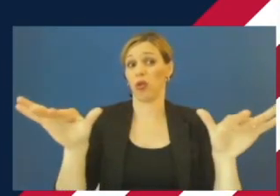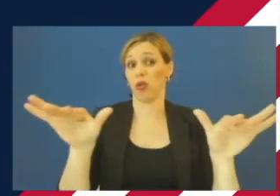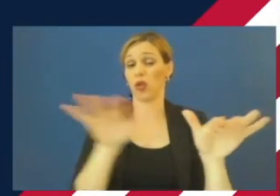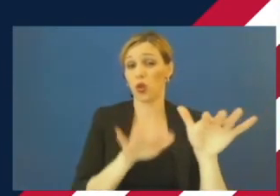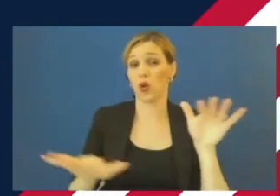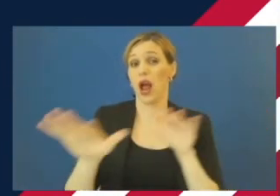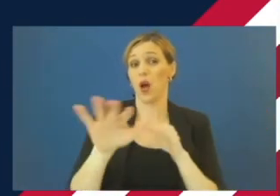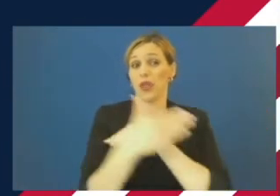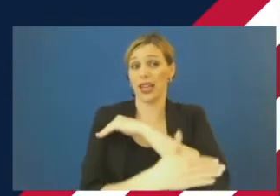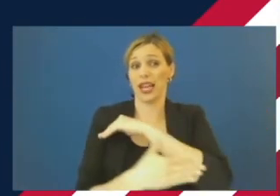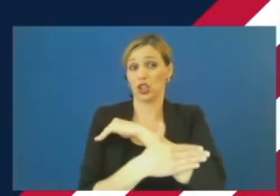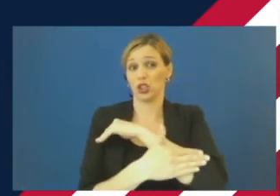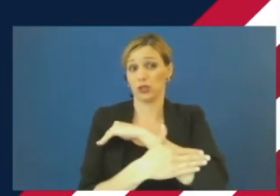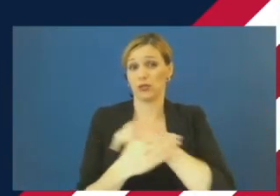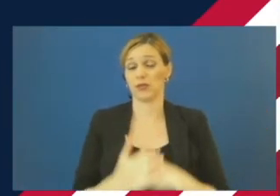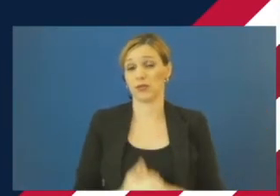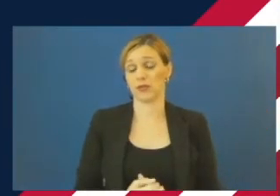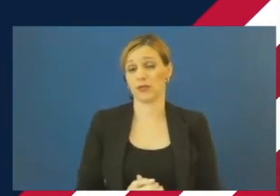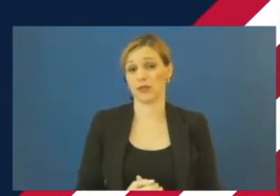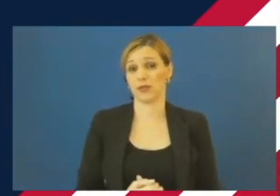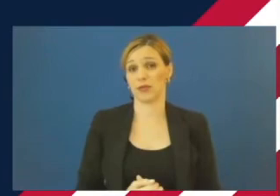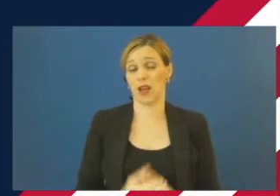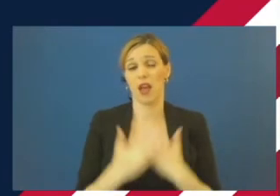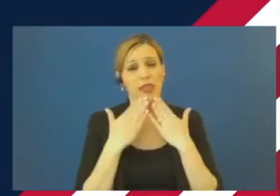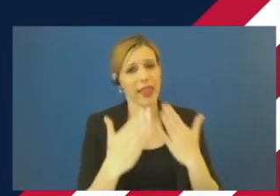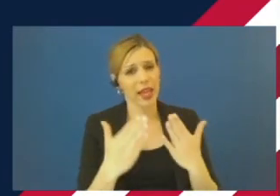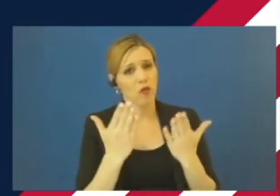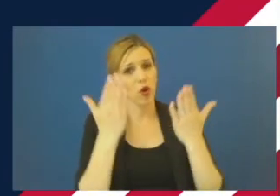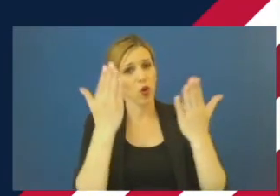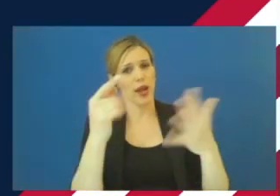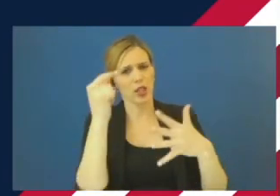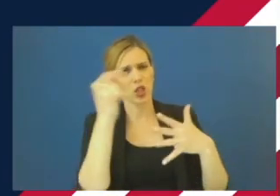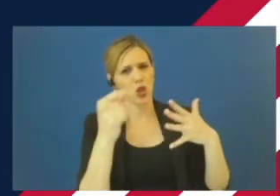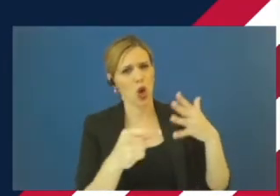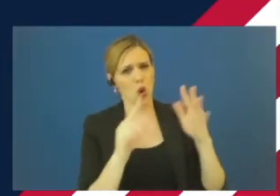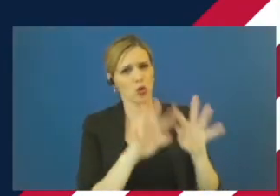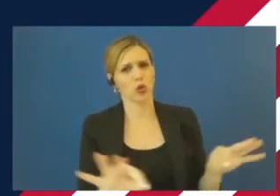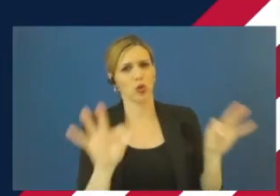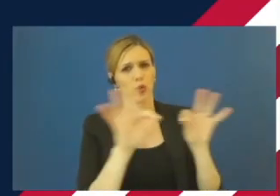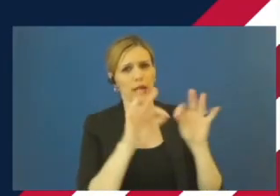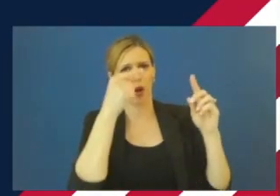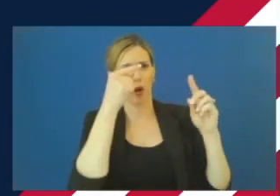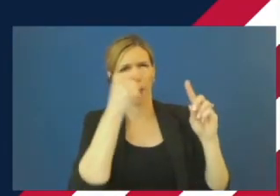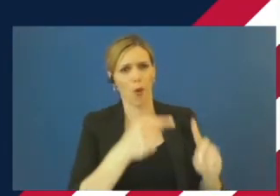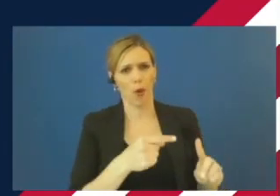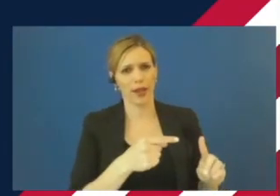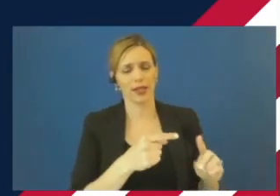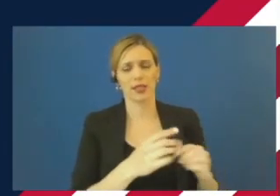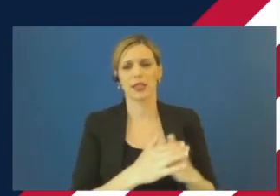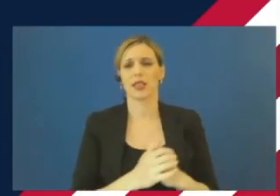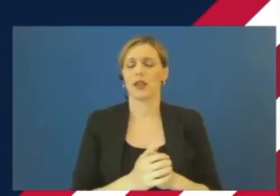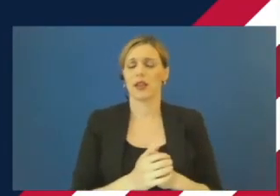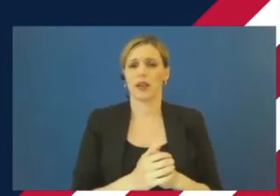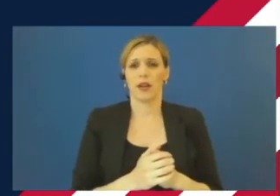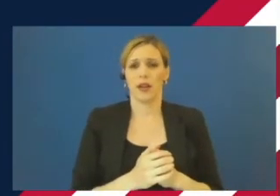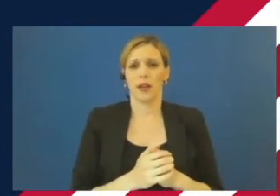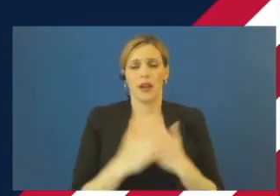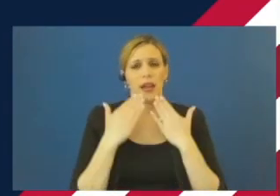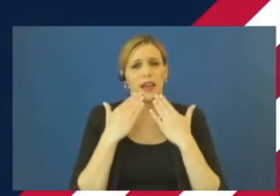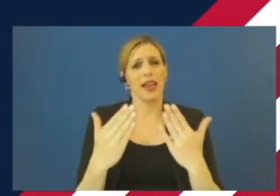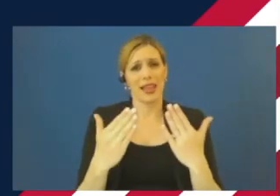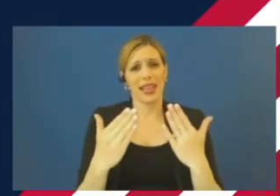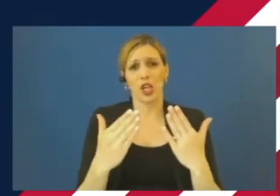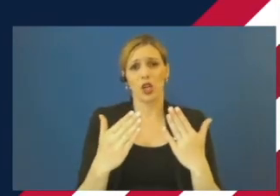Thank you so much for raising those really critical points and providing a great playbook for the Biden